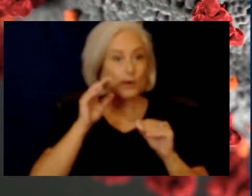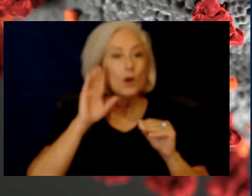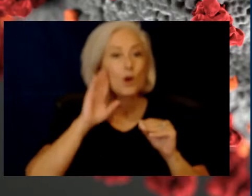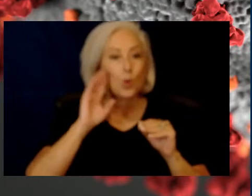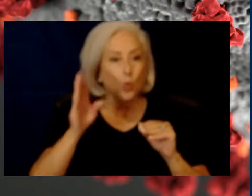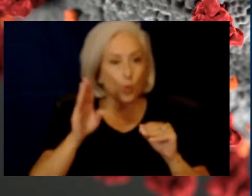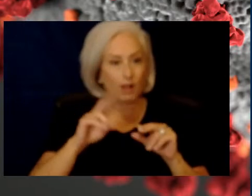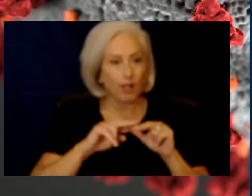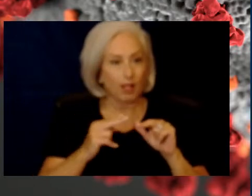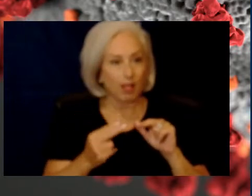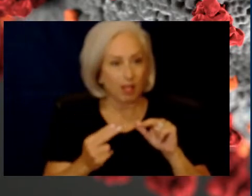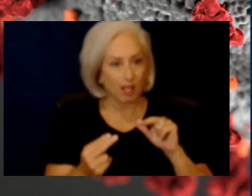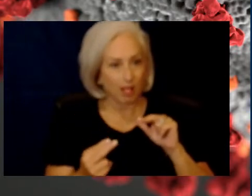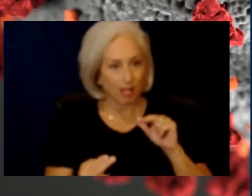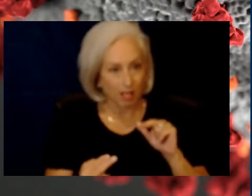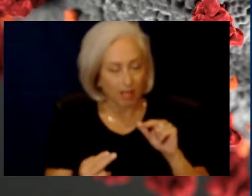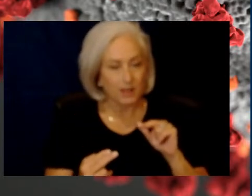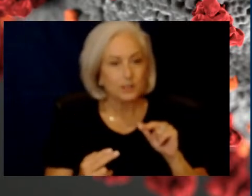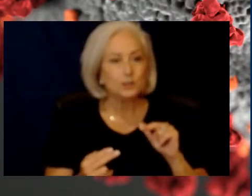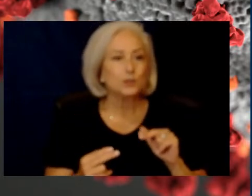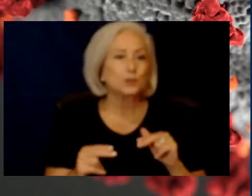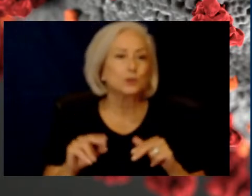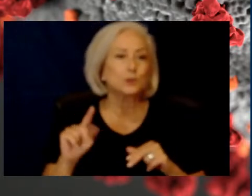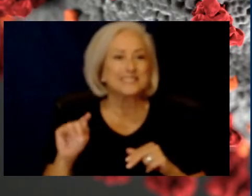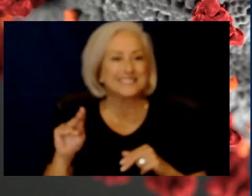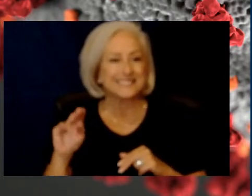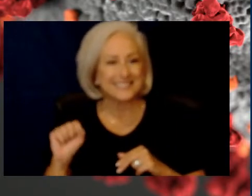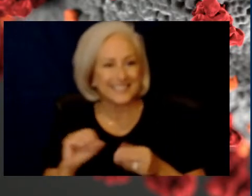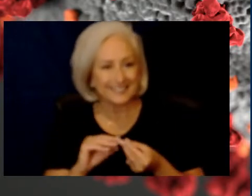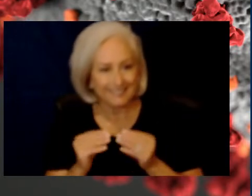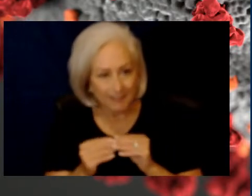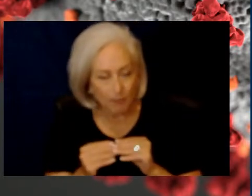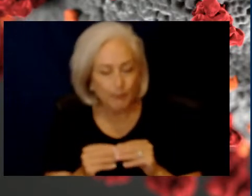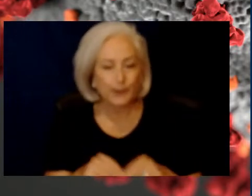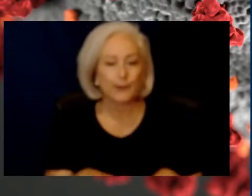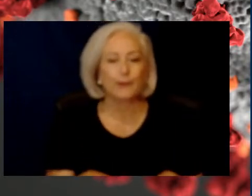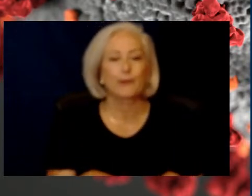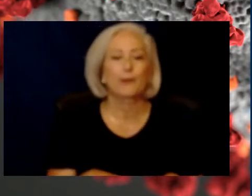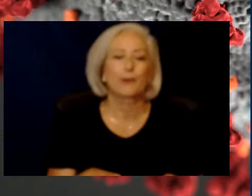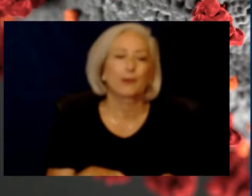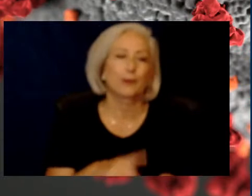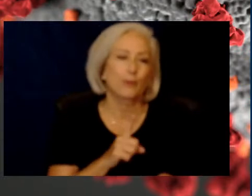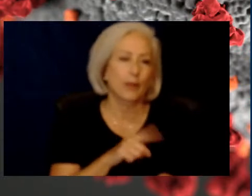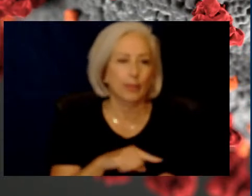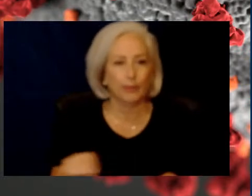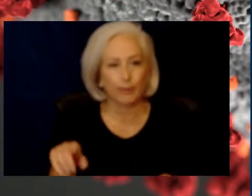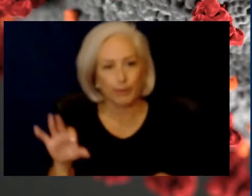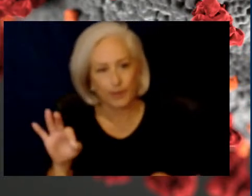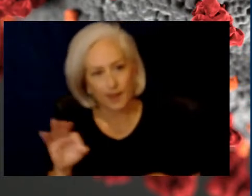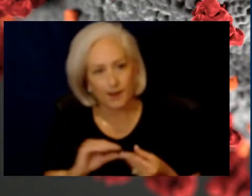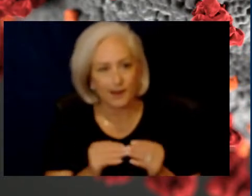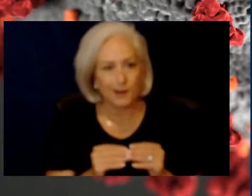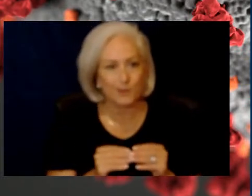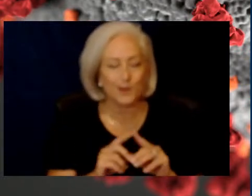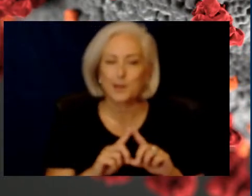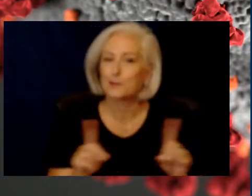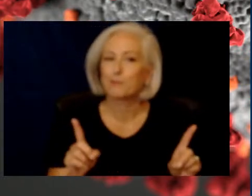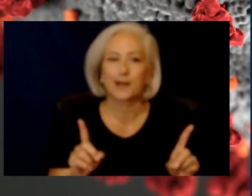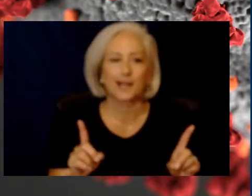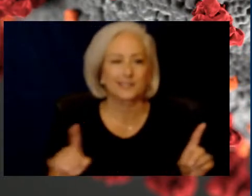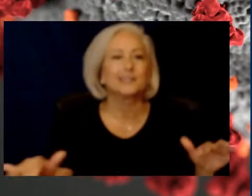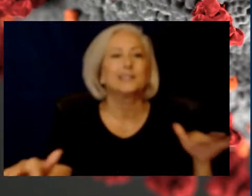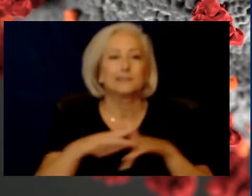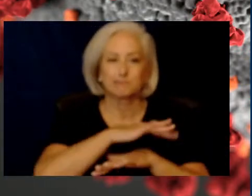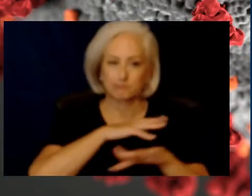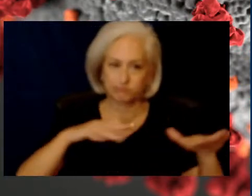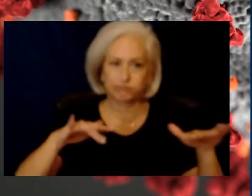back down to the teens and even single digits. But as we know, the circulation is very high